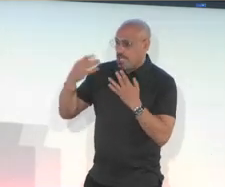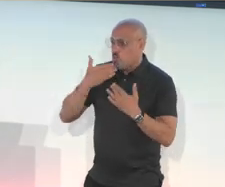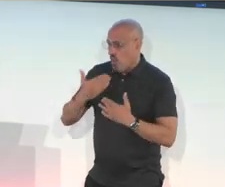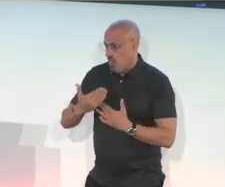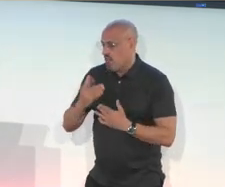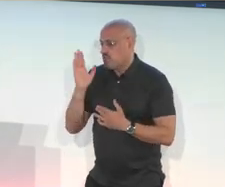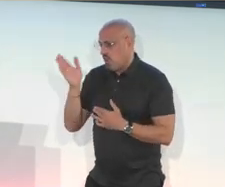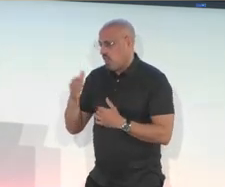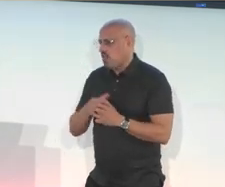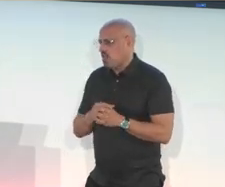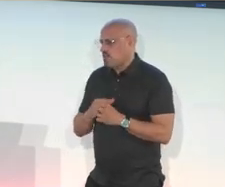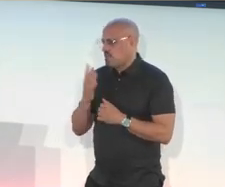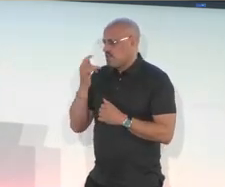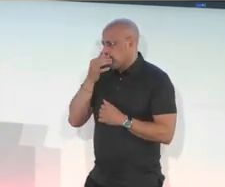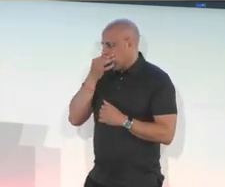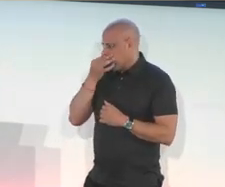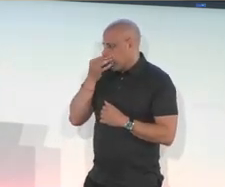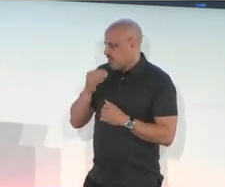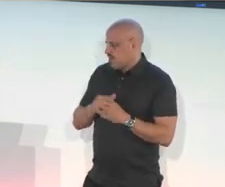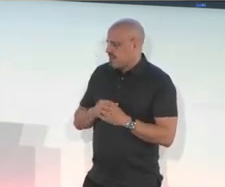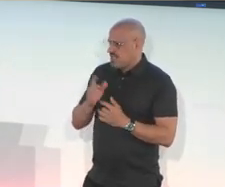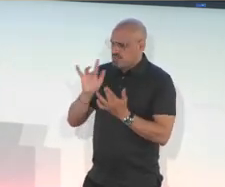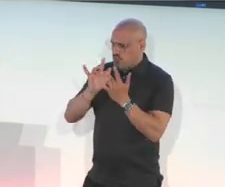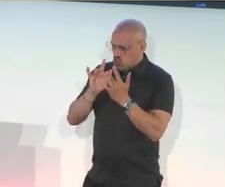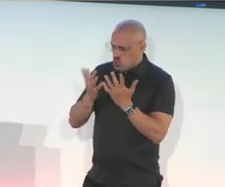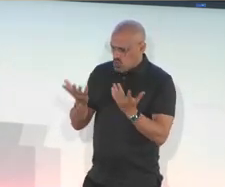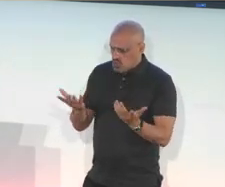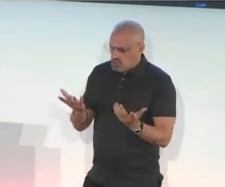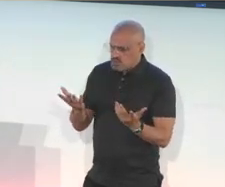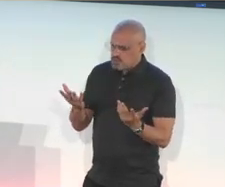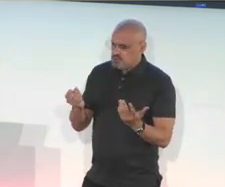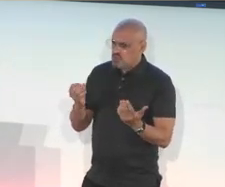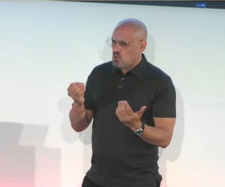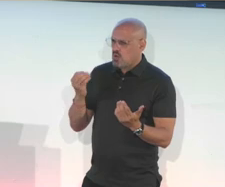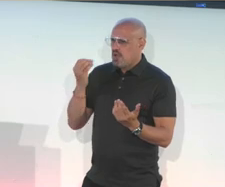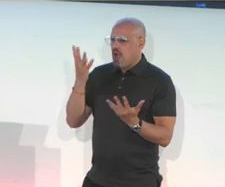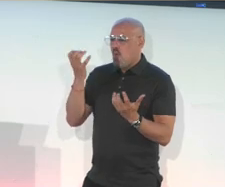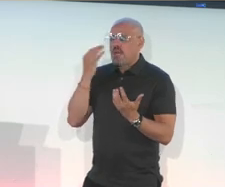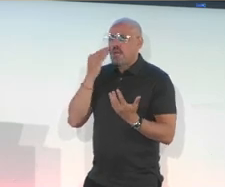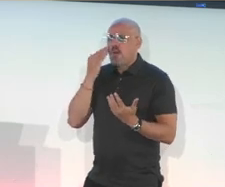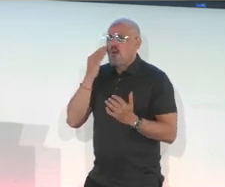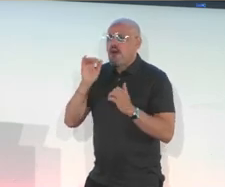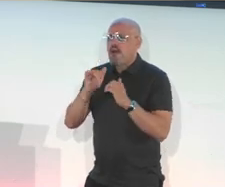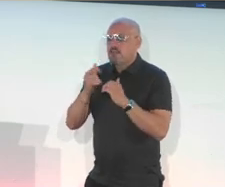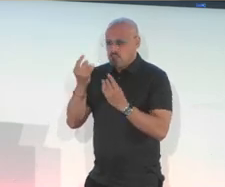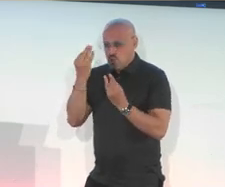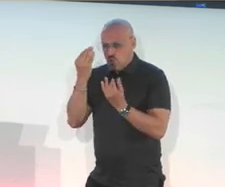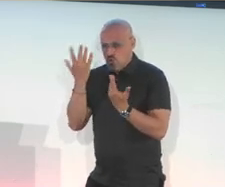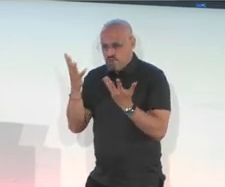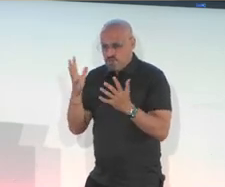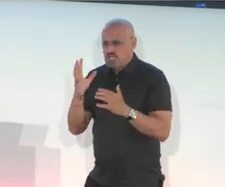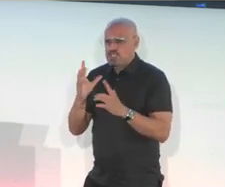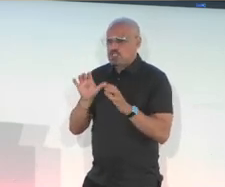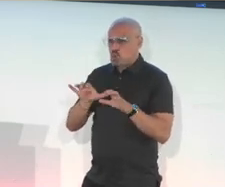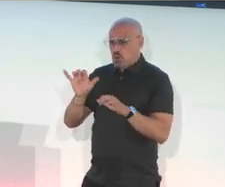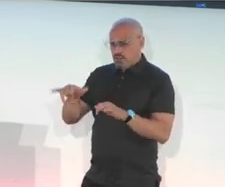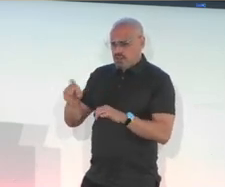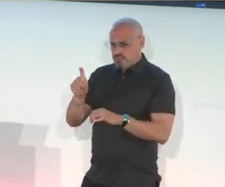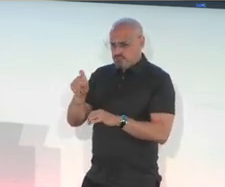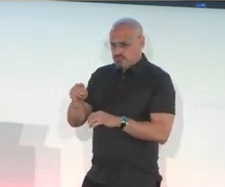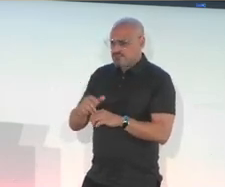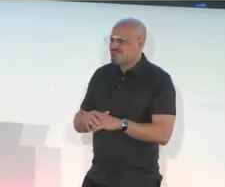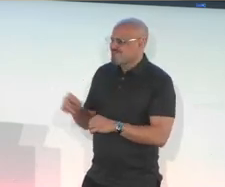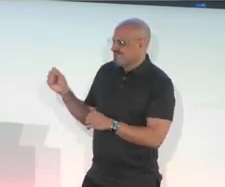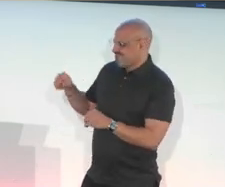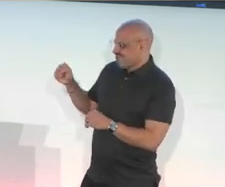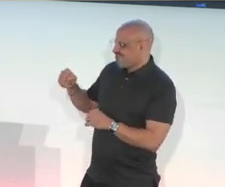because it's virtual. Yeah. So I wanted to know, have you ever thought about doing something like that? Yeah,